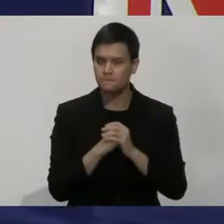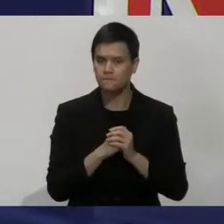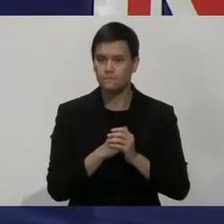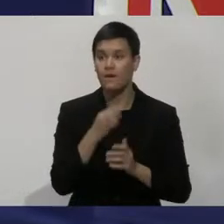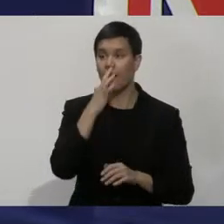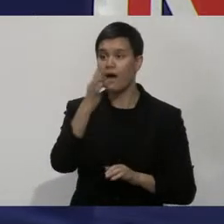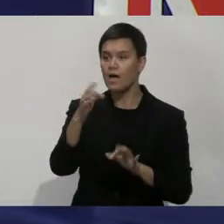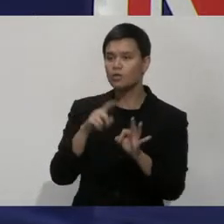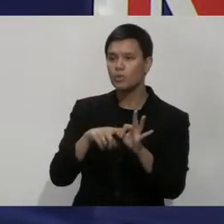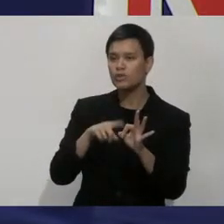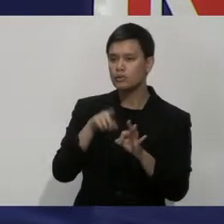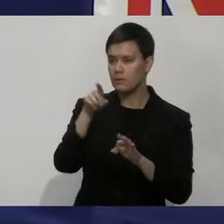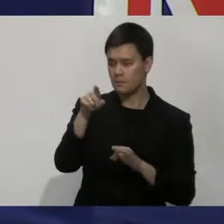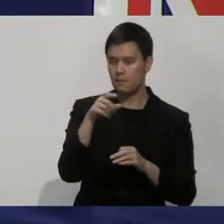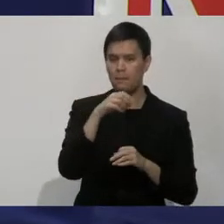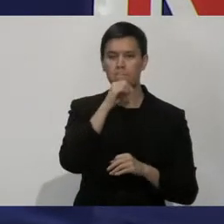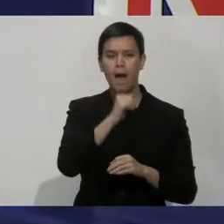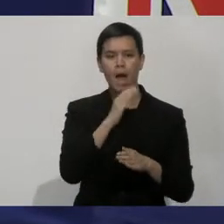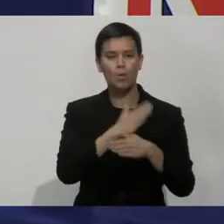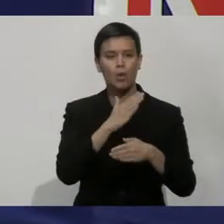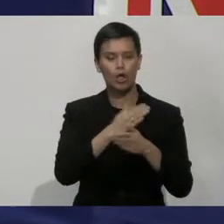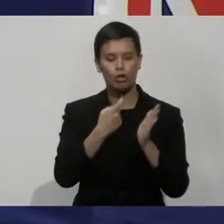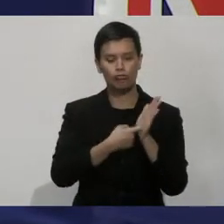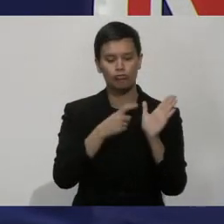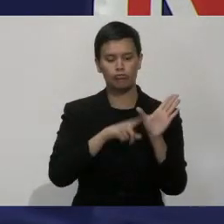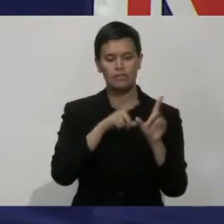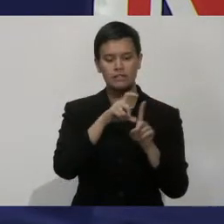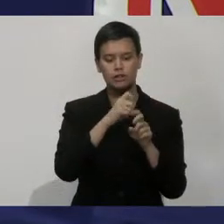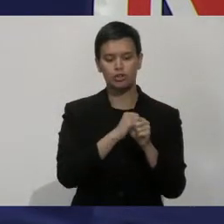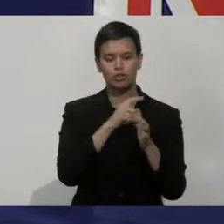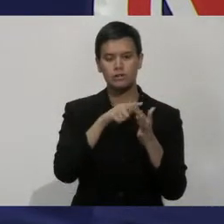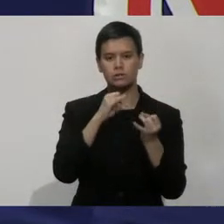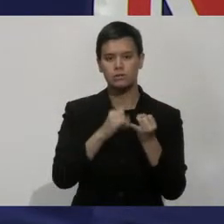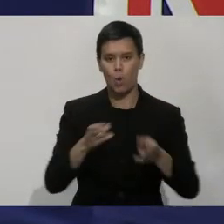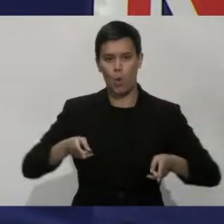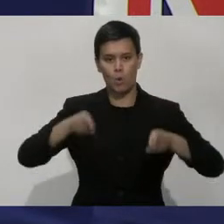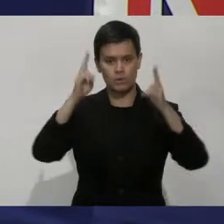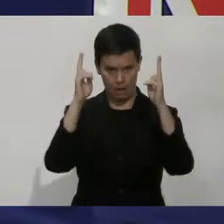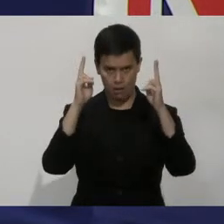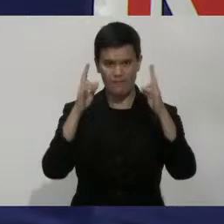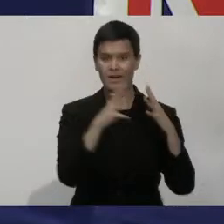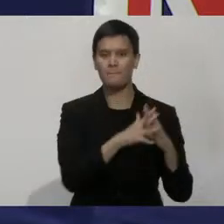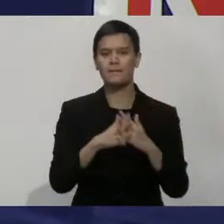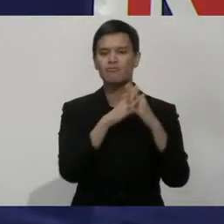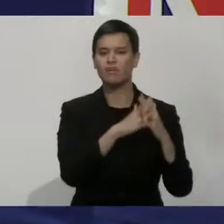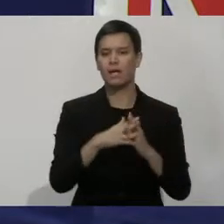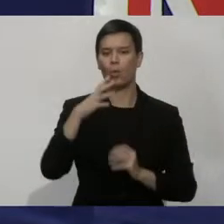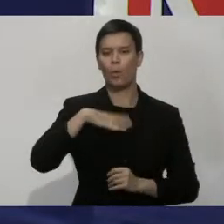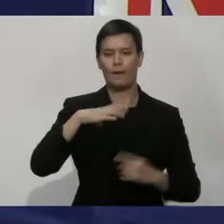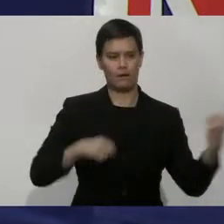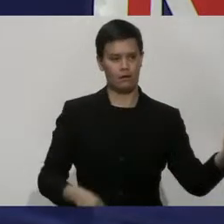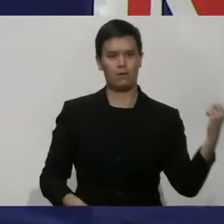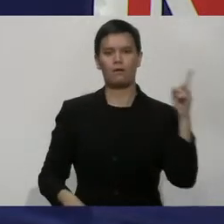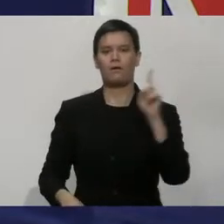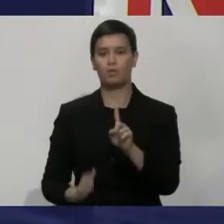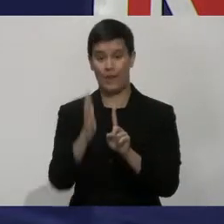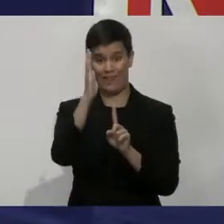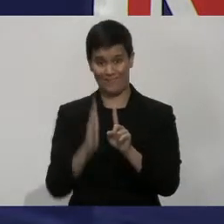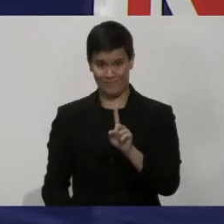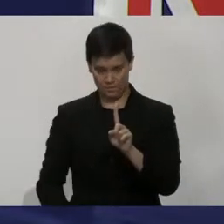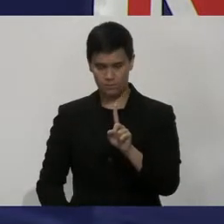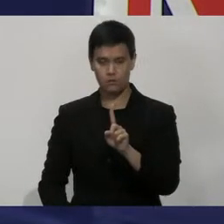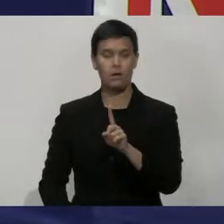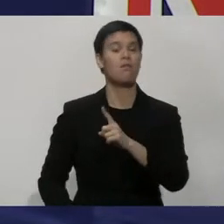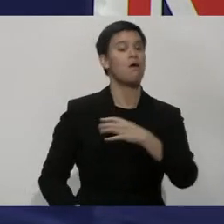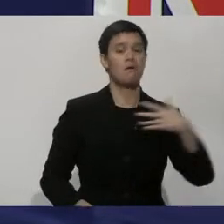the maintenance worker, what was the time between in the lift between when the person went into the lift who was positive for COVID-19 and then the